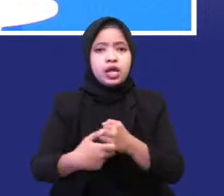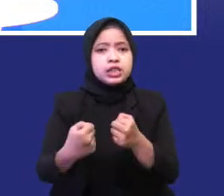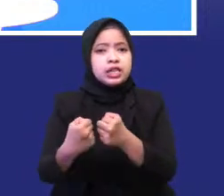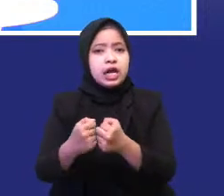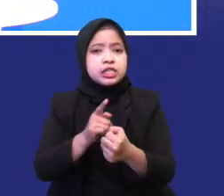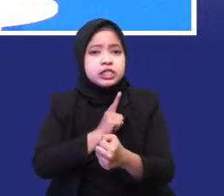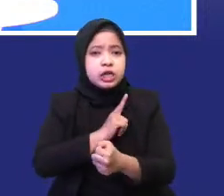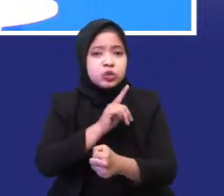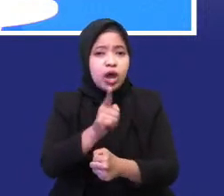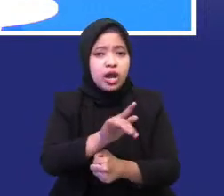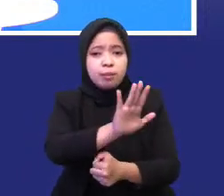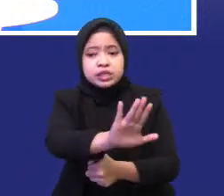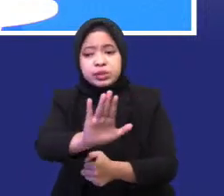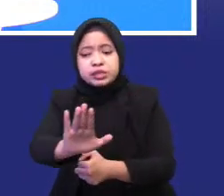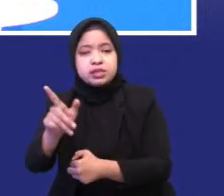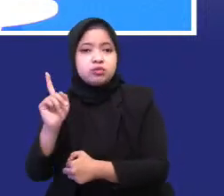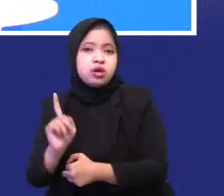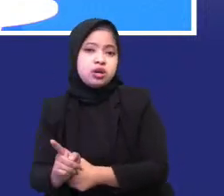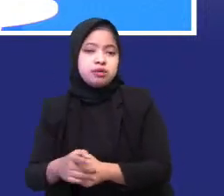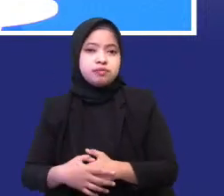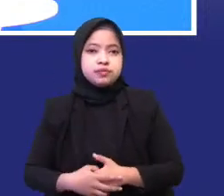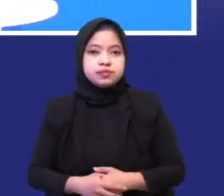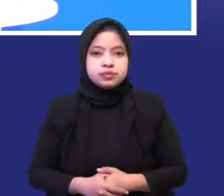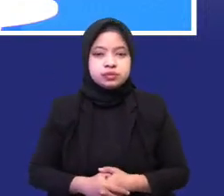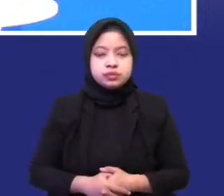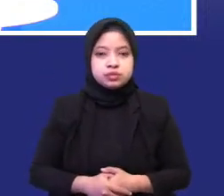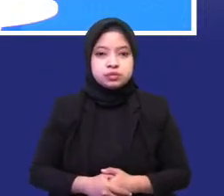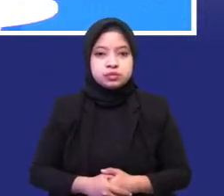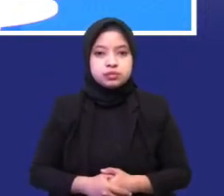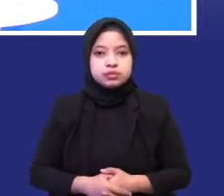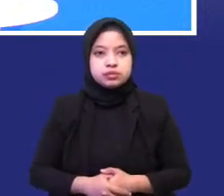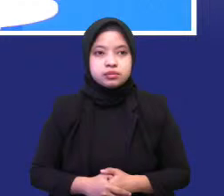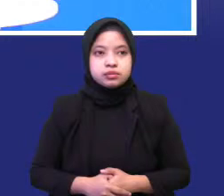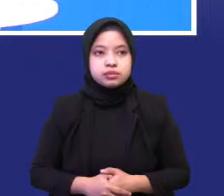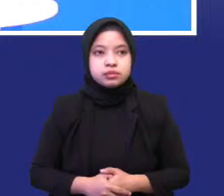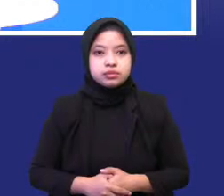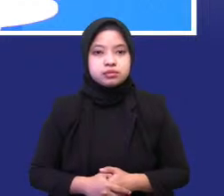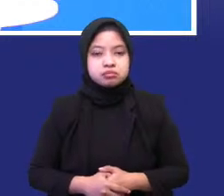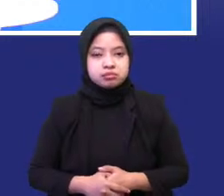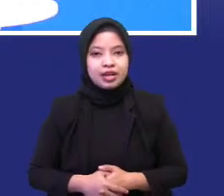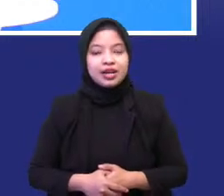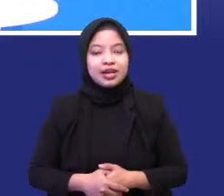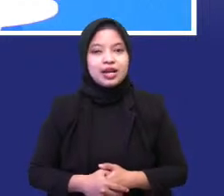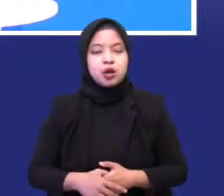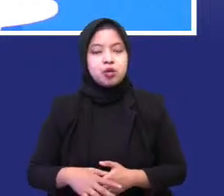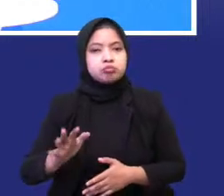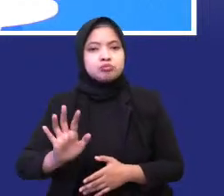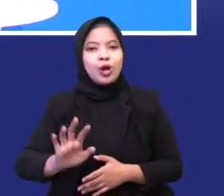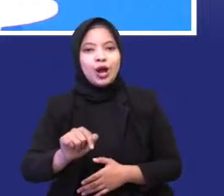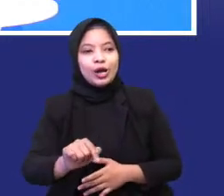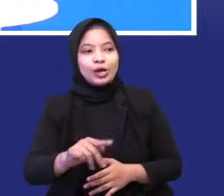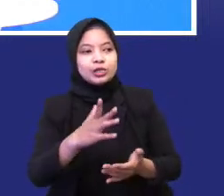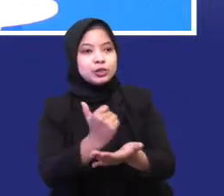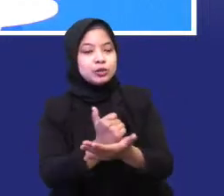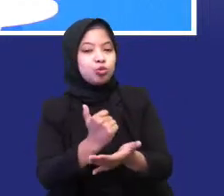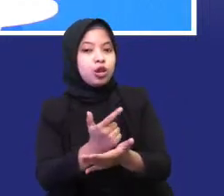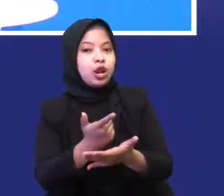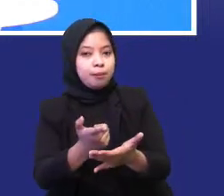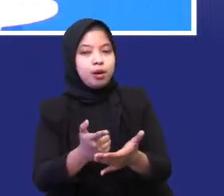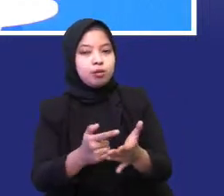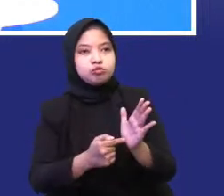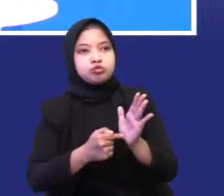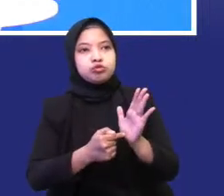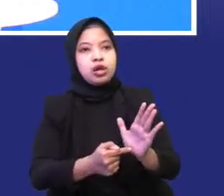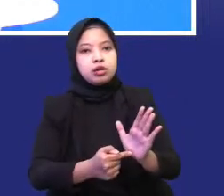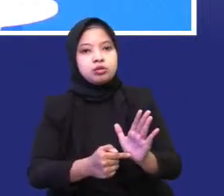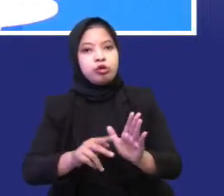it was required when you were going through Bali, for instance. Yeah, no, there is no requirements to show the book